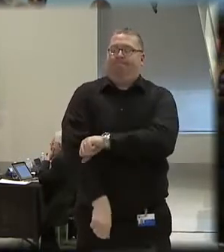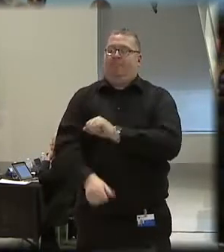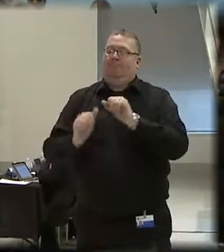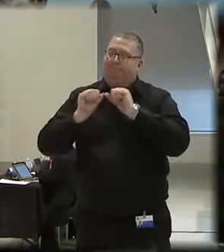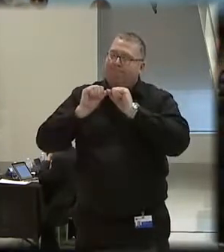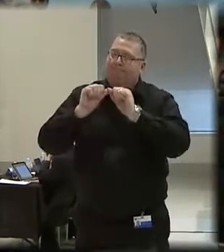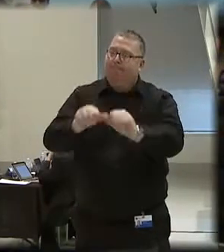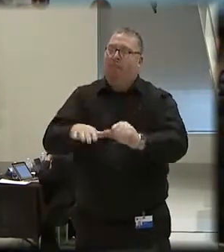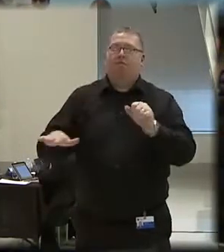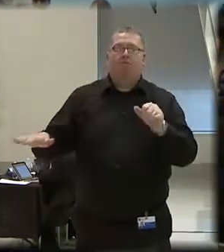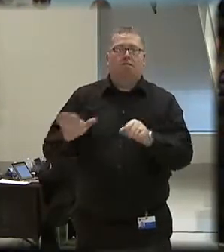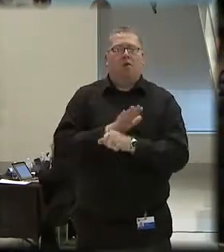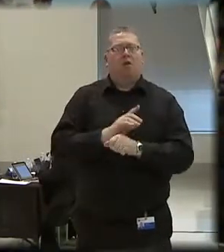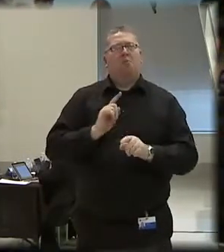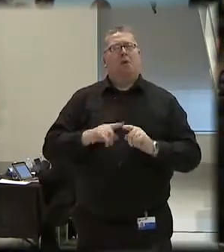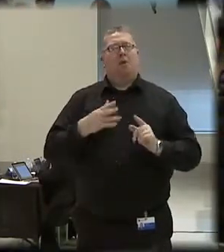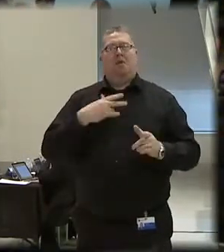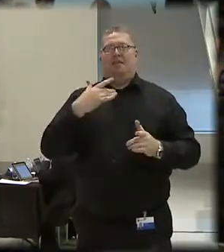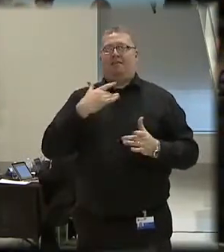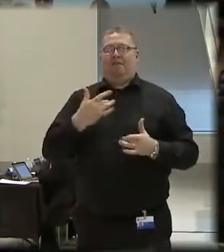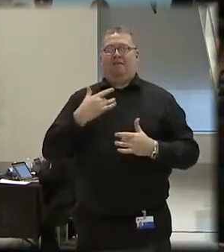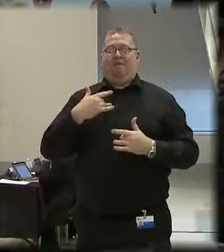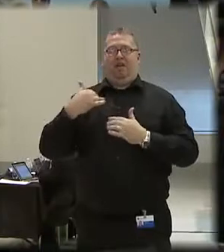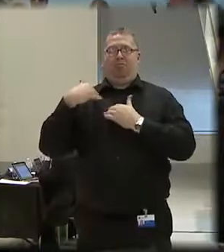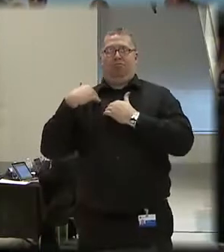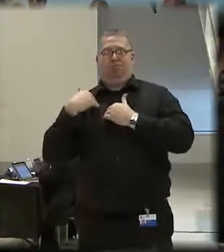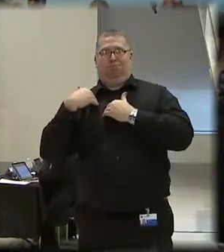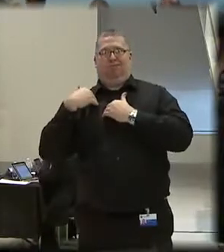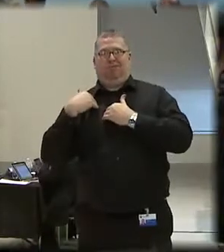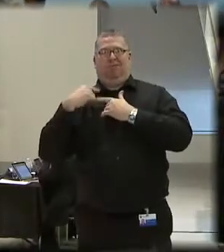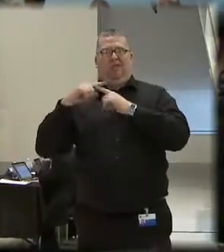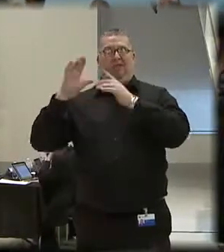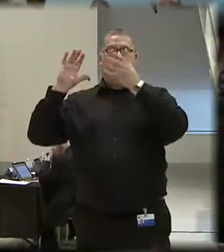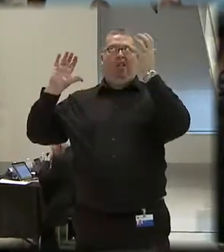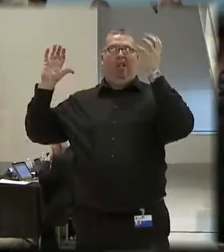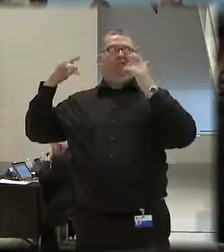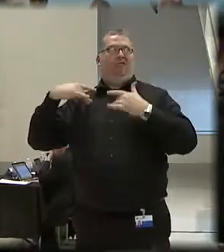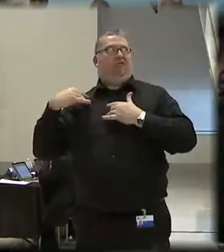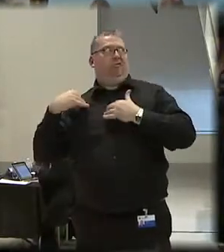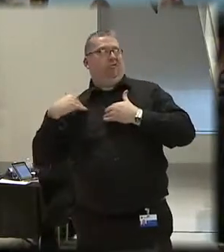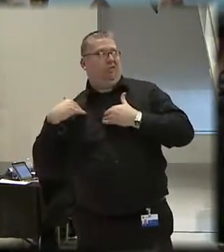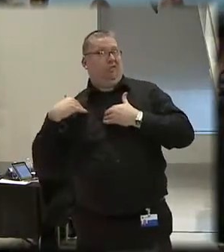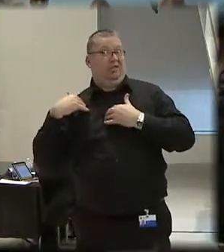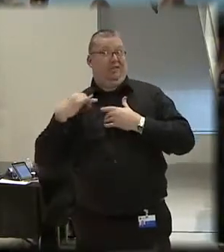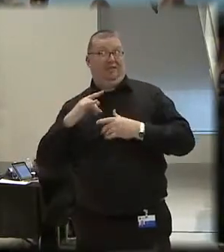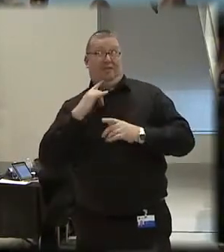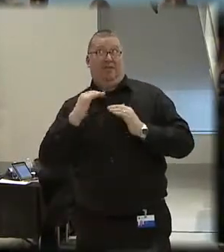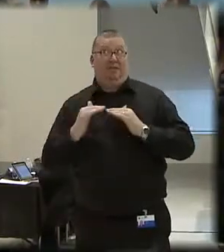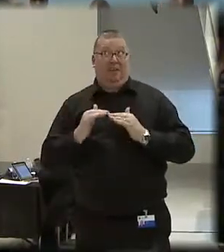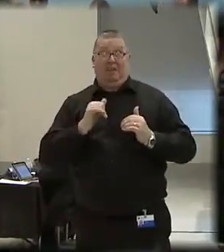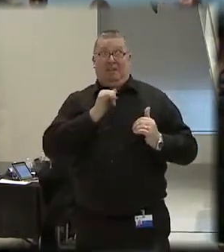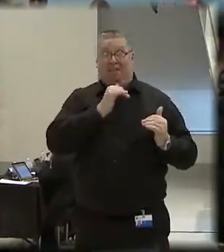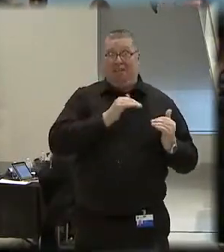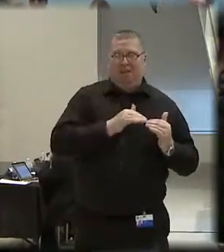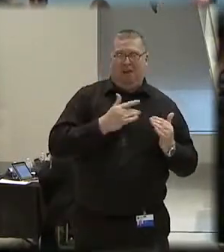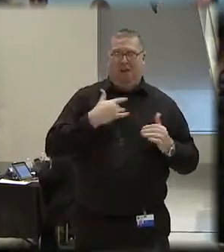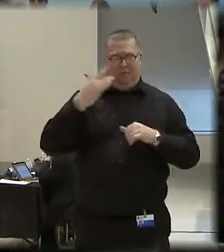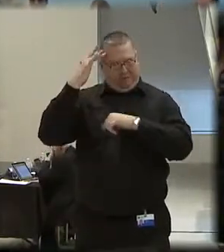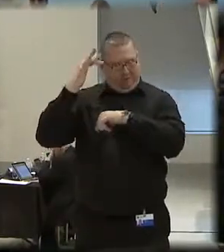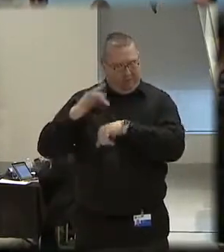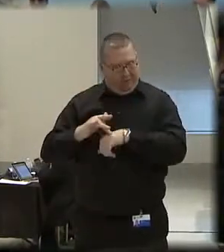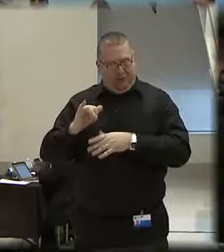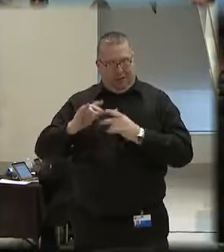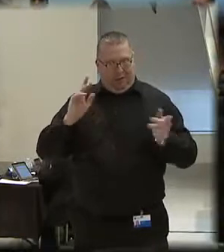mile, there is the cloud that hangs over the head of the investigation of whether or not it was fair or not. In order for us to